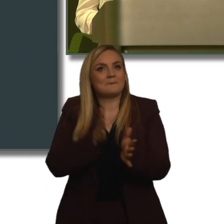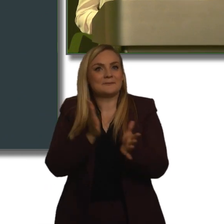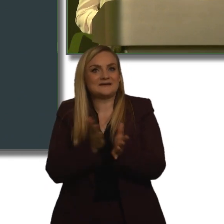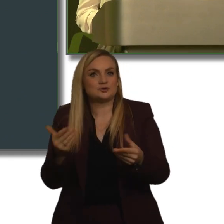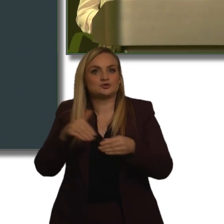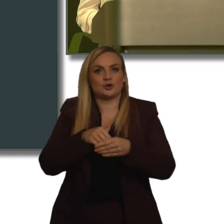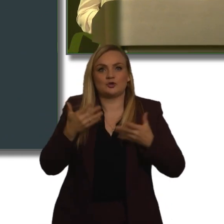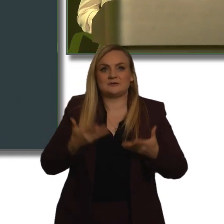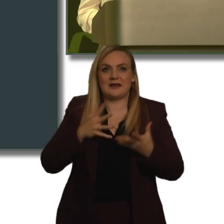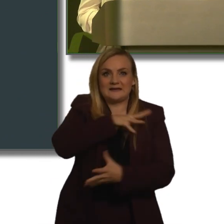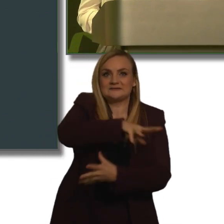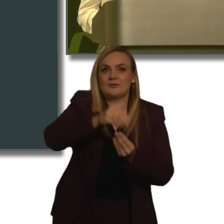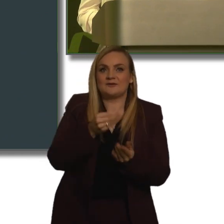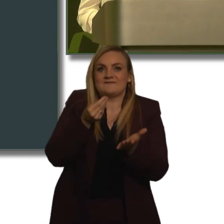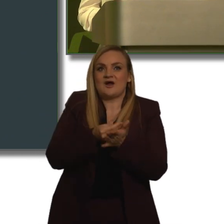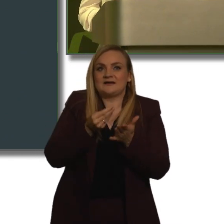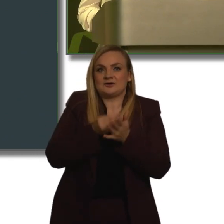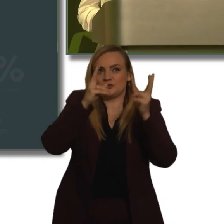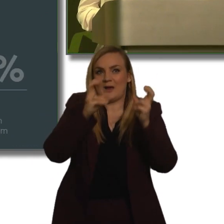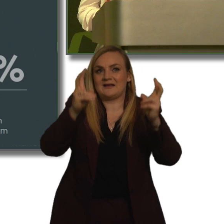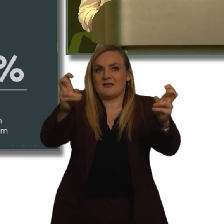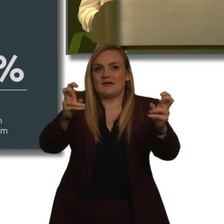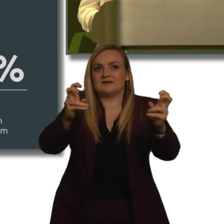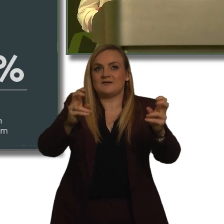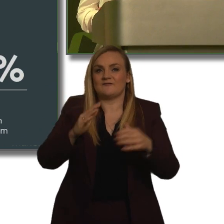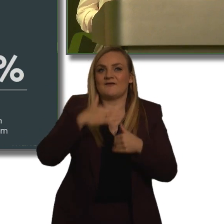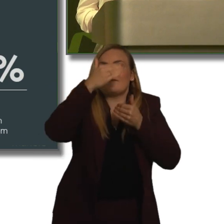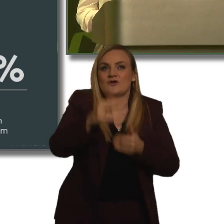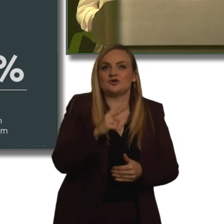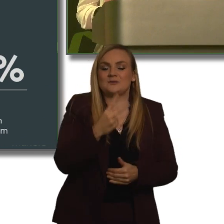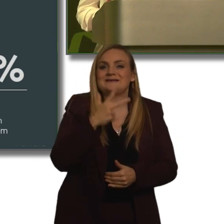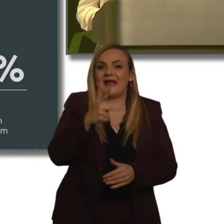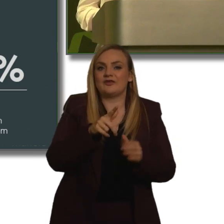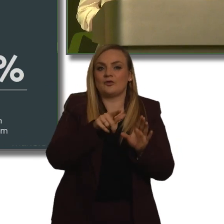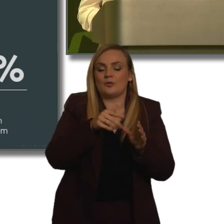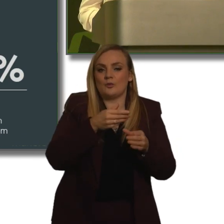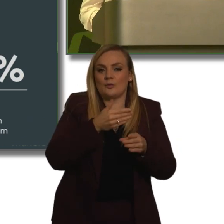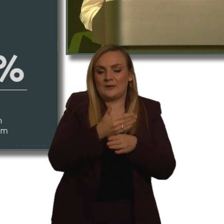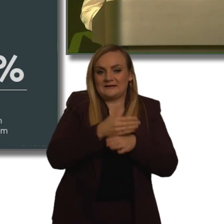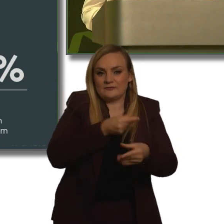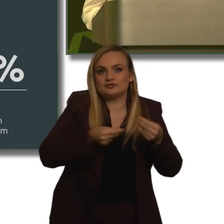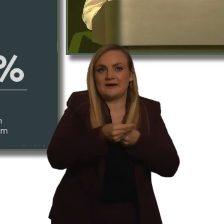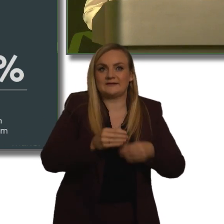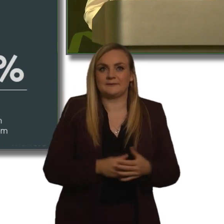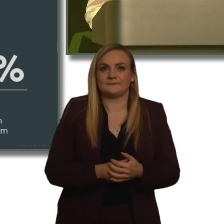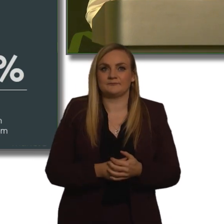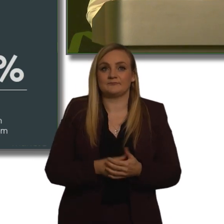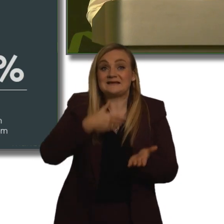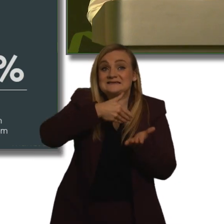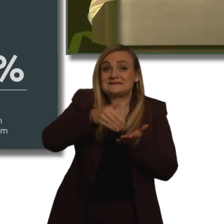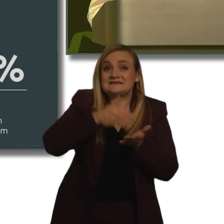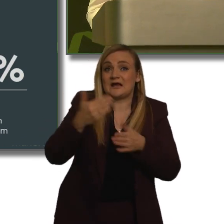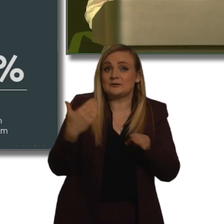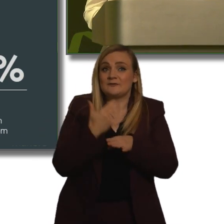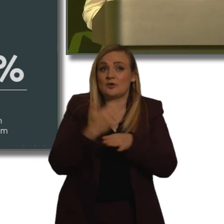first 28 weeks of trading. Starting with our sales performance, we share two views in this year's report.